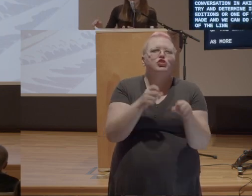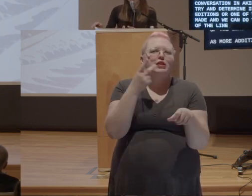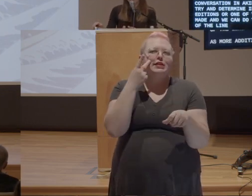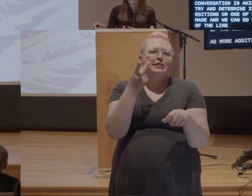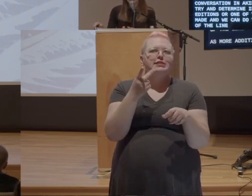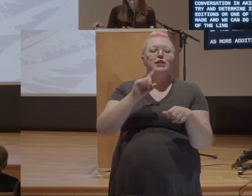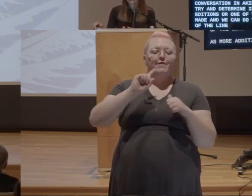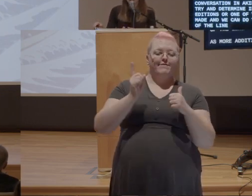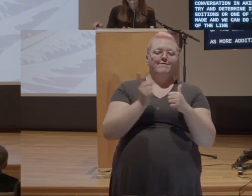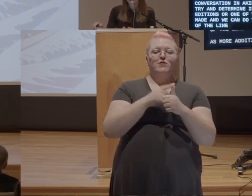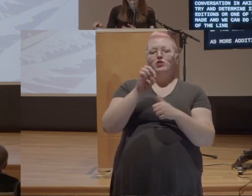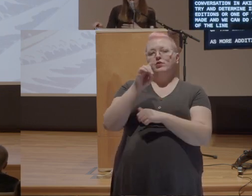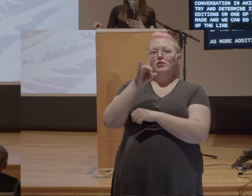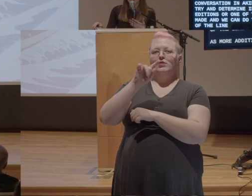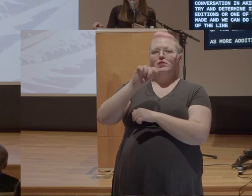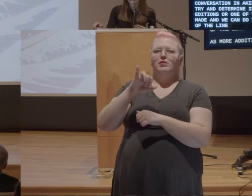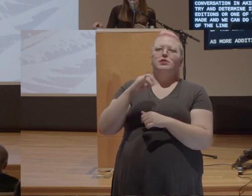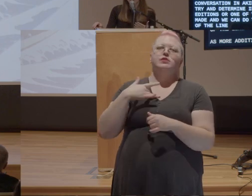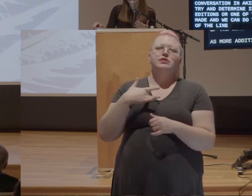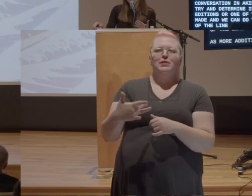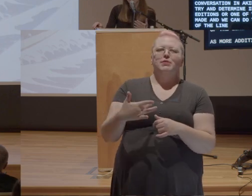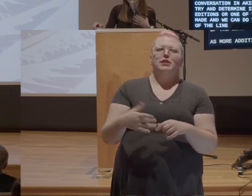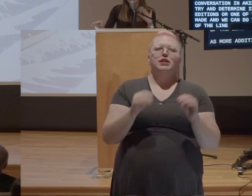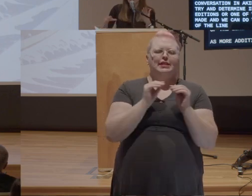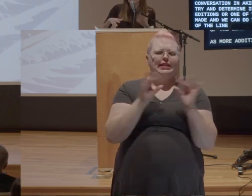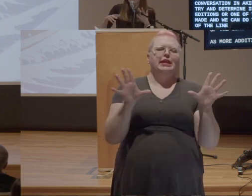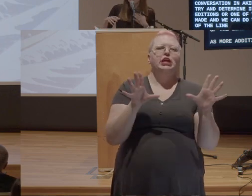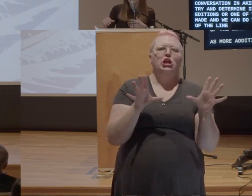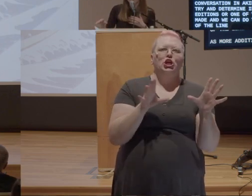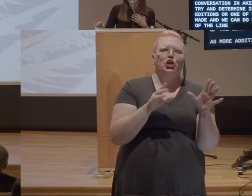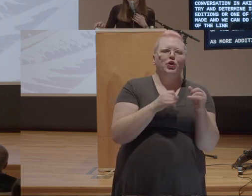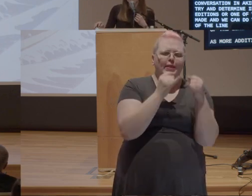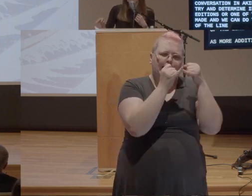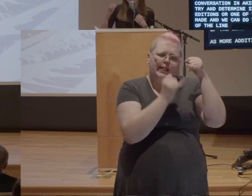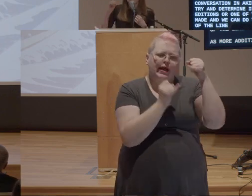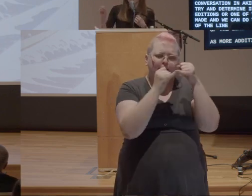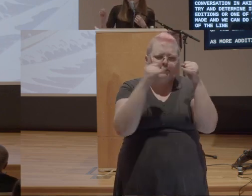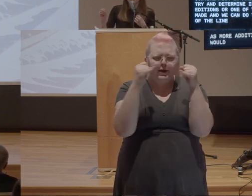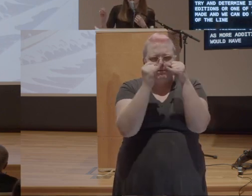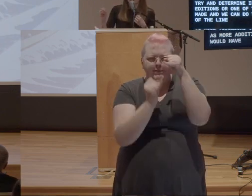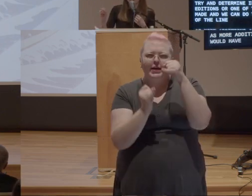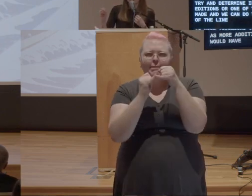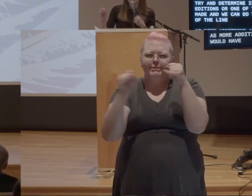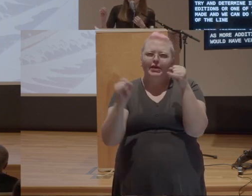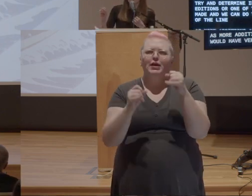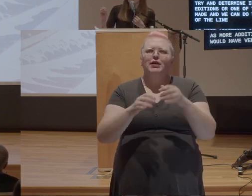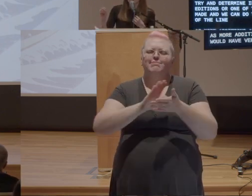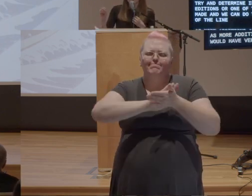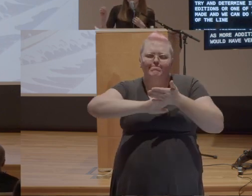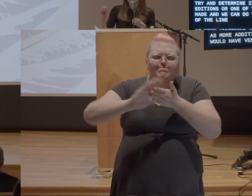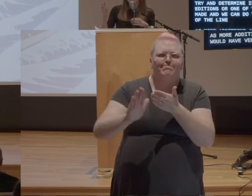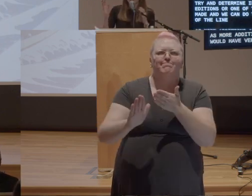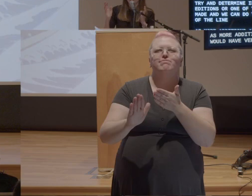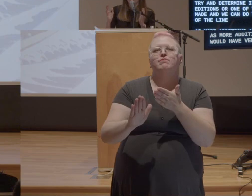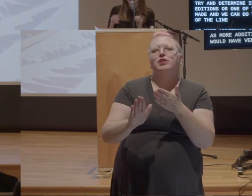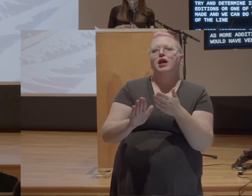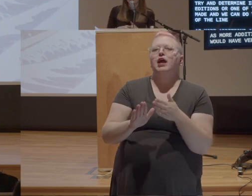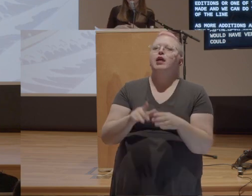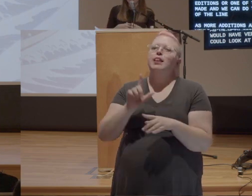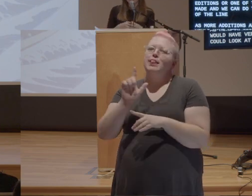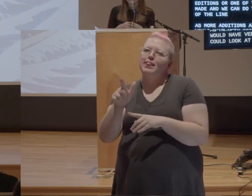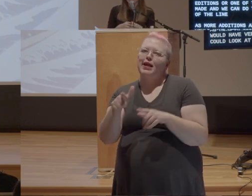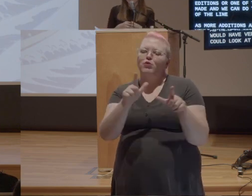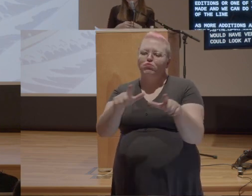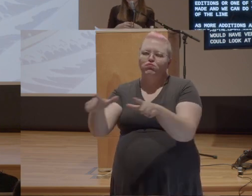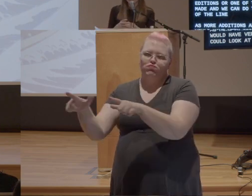printed. So early prints would have very crisp lines, for example. So you could look at that,